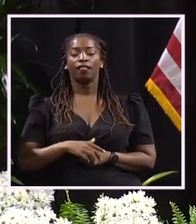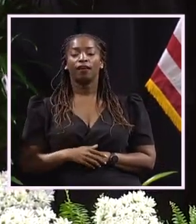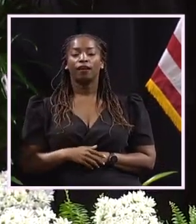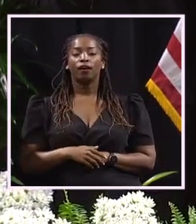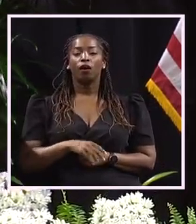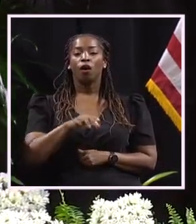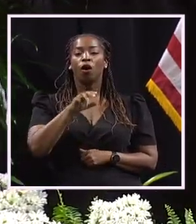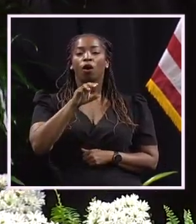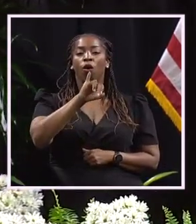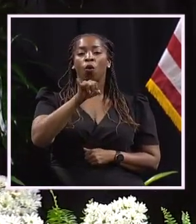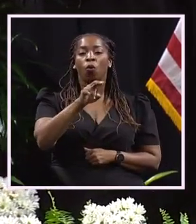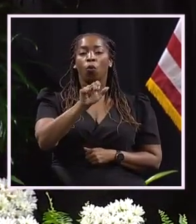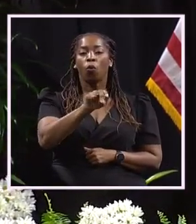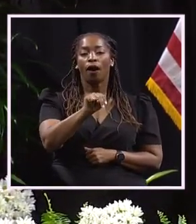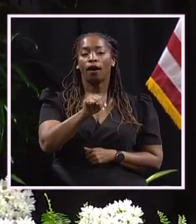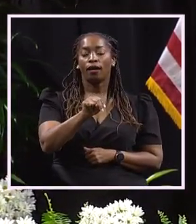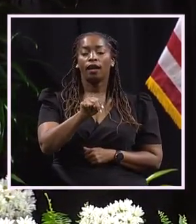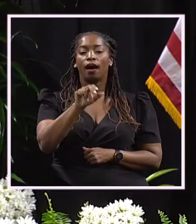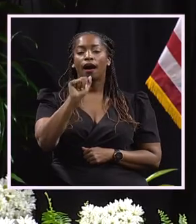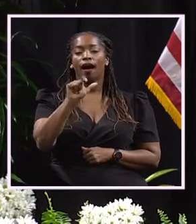Juan Alfonso Gallegos,